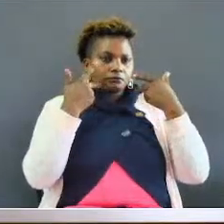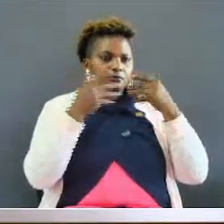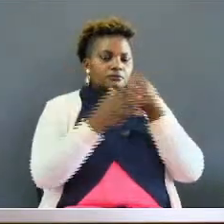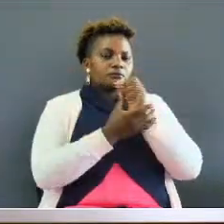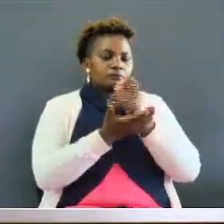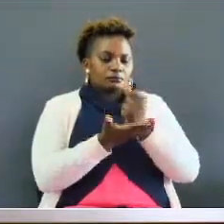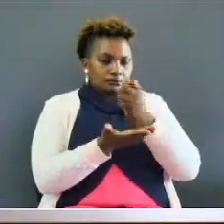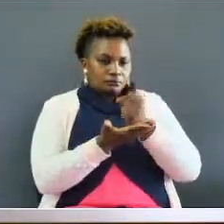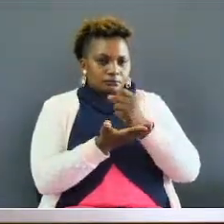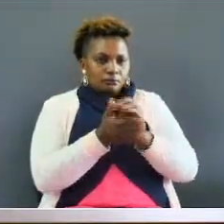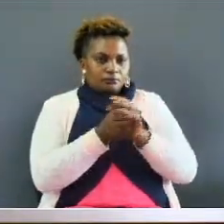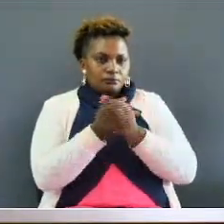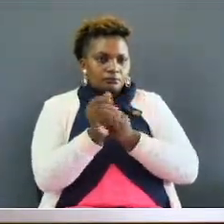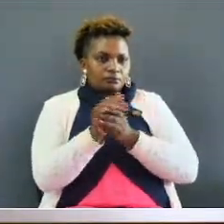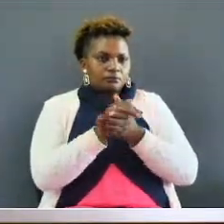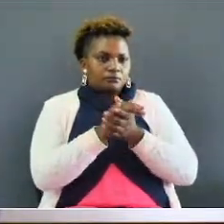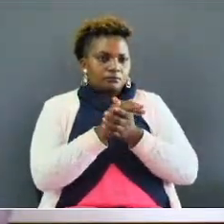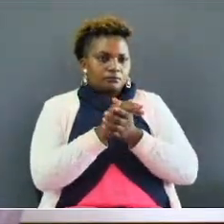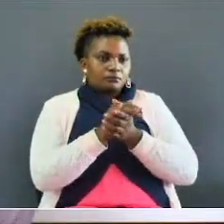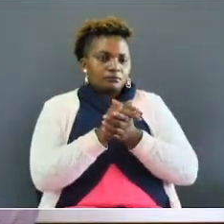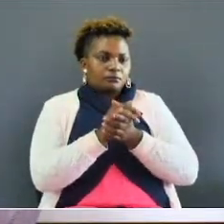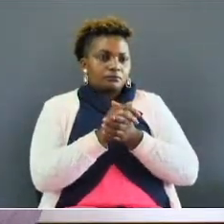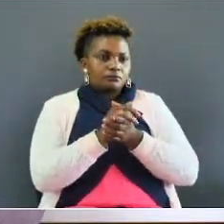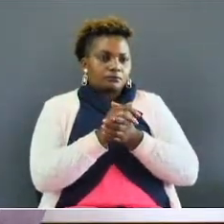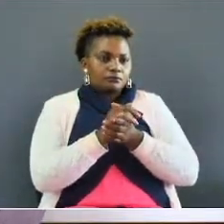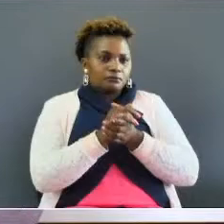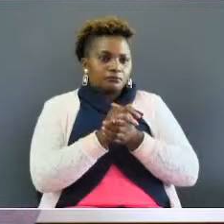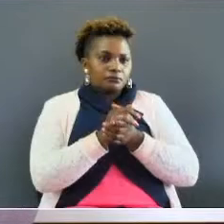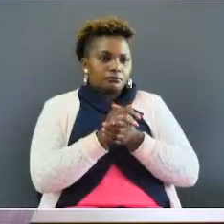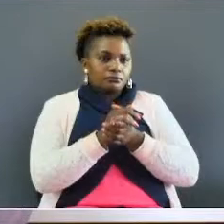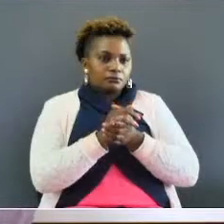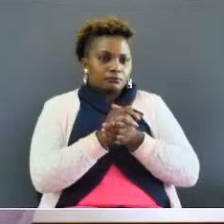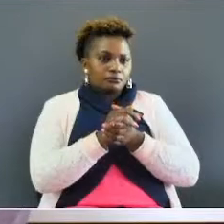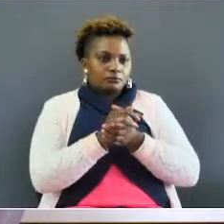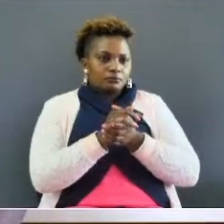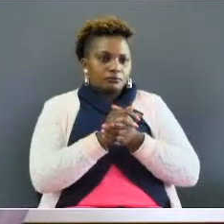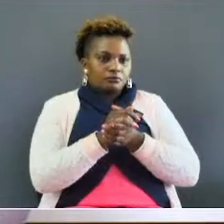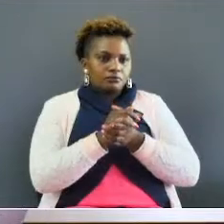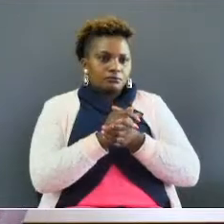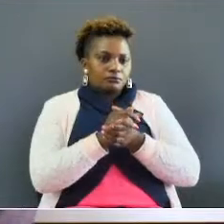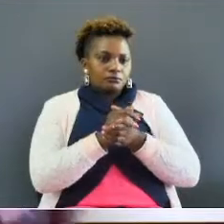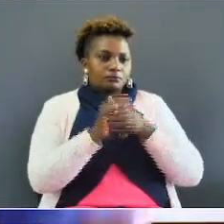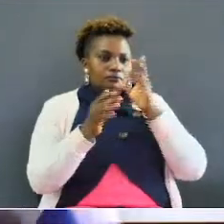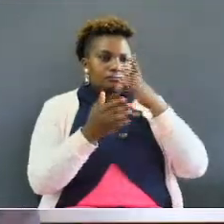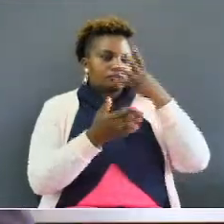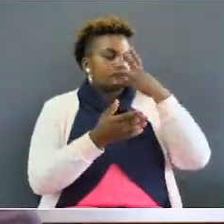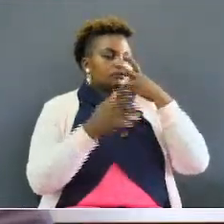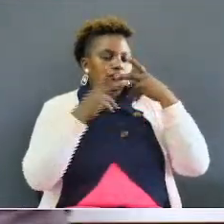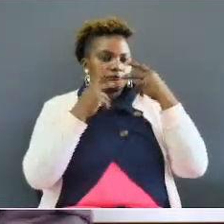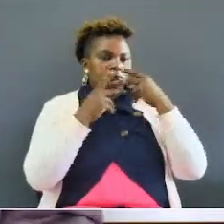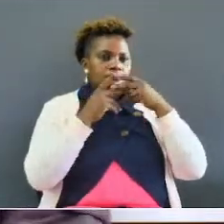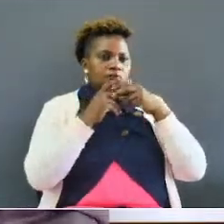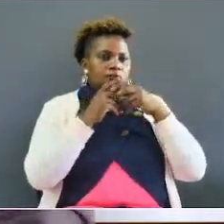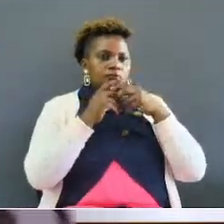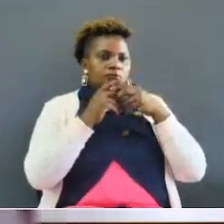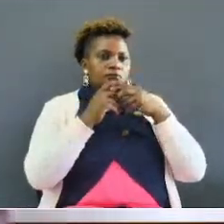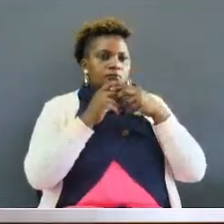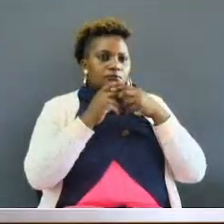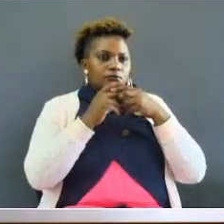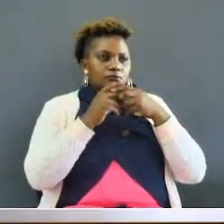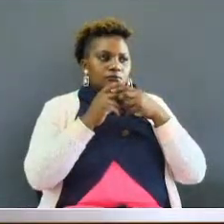wash, and keep the mask all the time as much as possible. I want